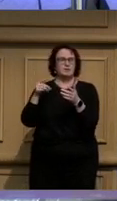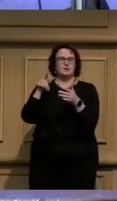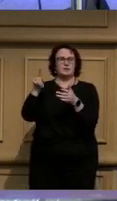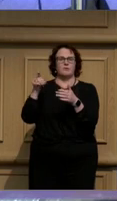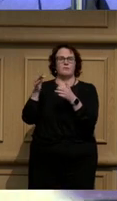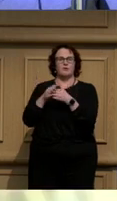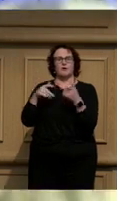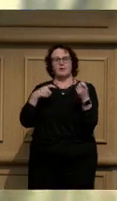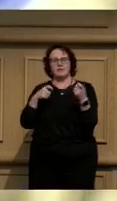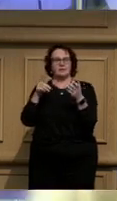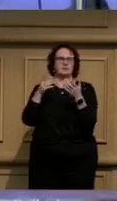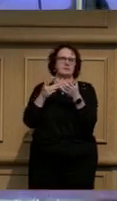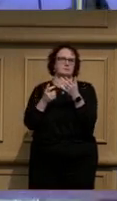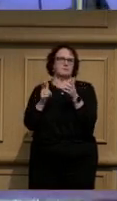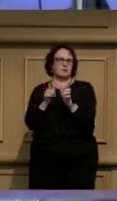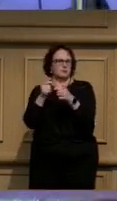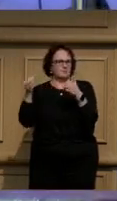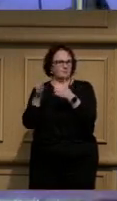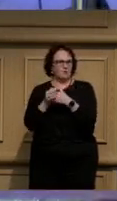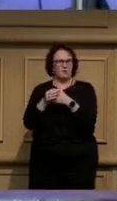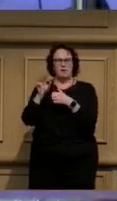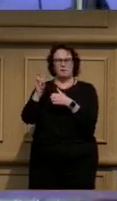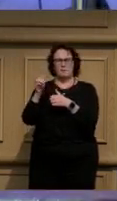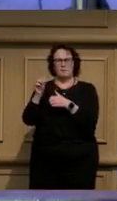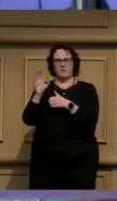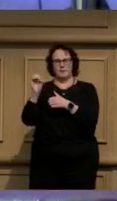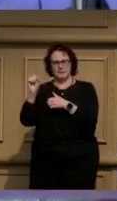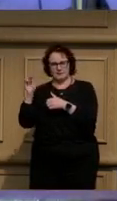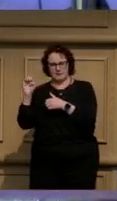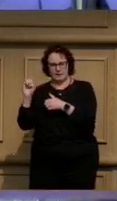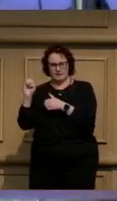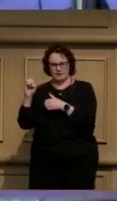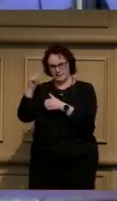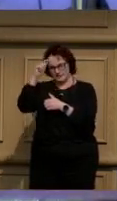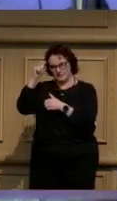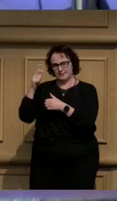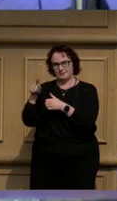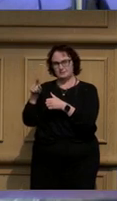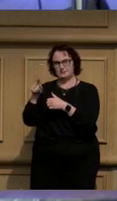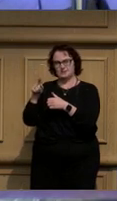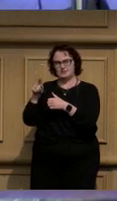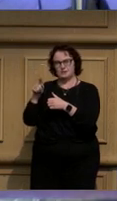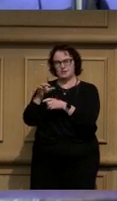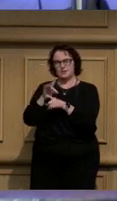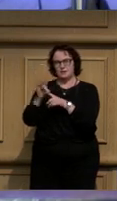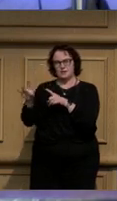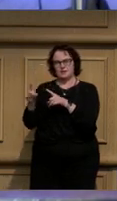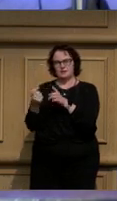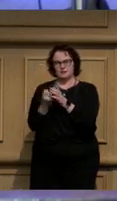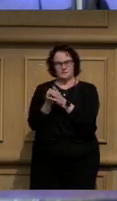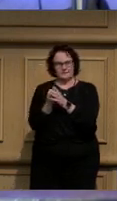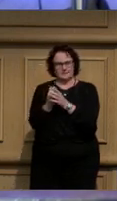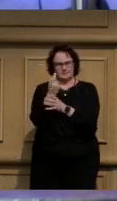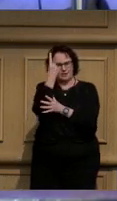Palestine, I think that's something to be really applauded. And I feel like that kind of spirit is something that can be